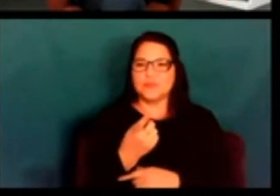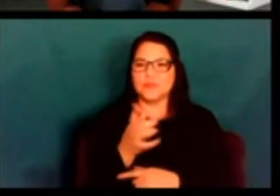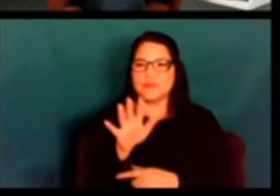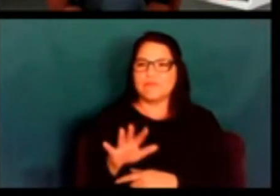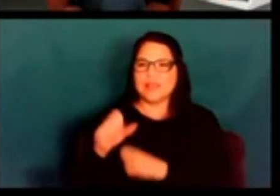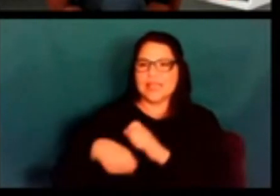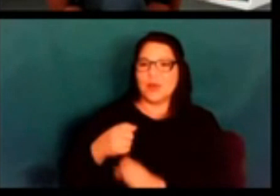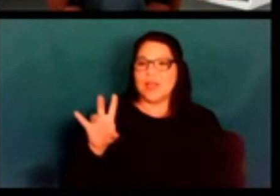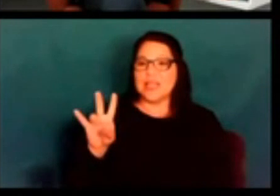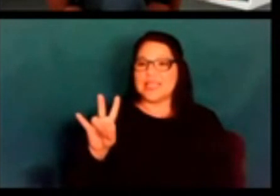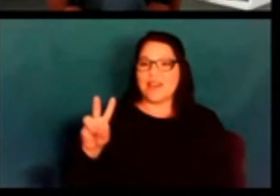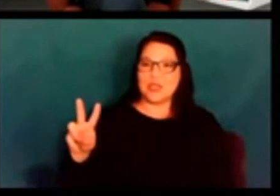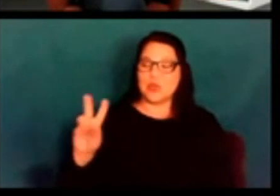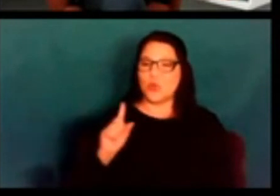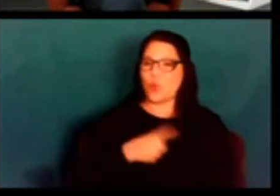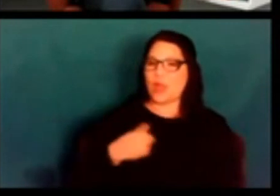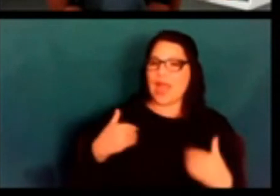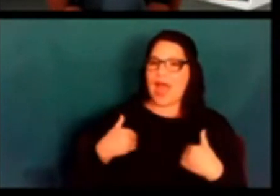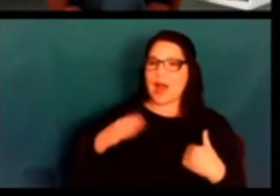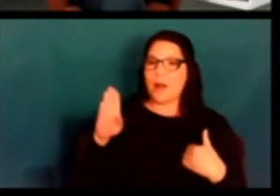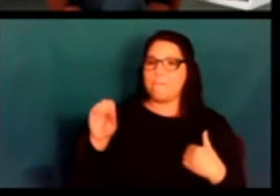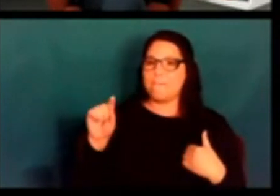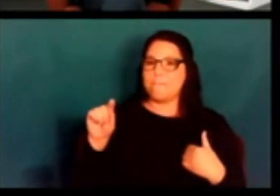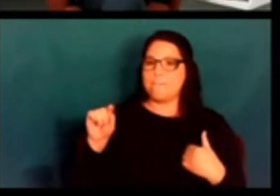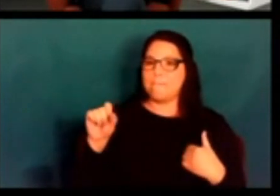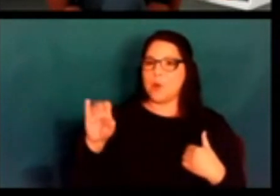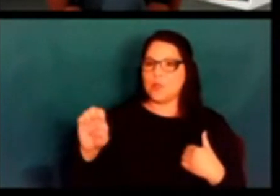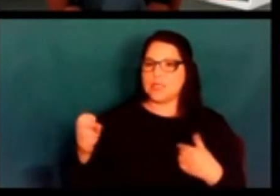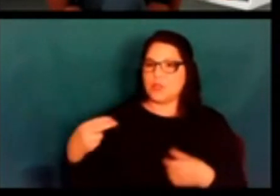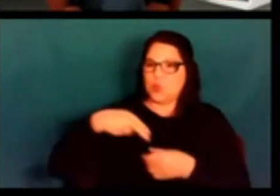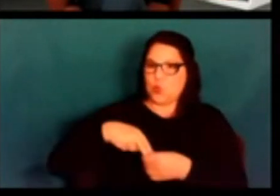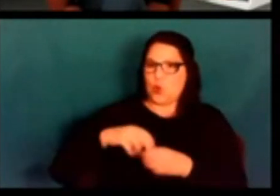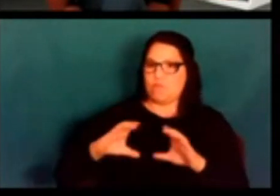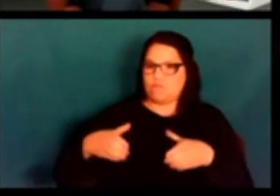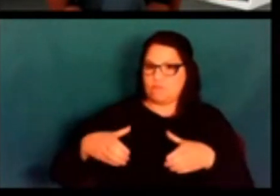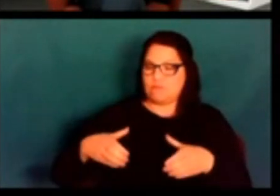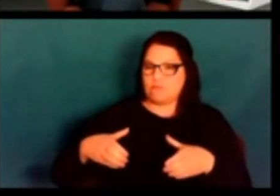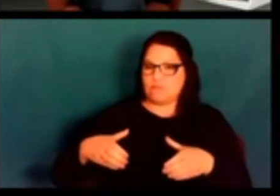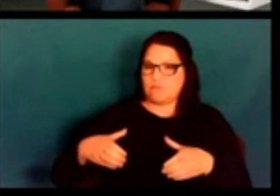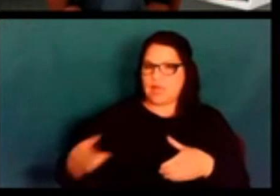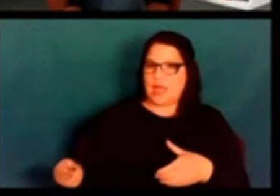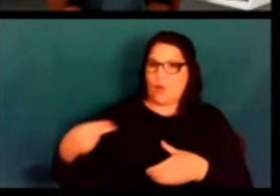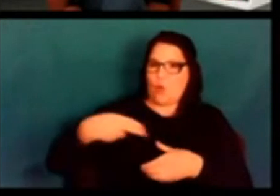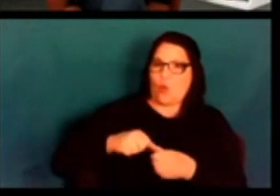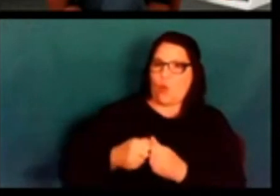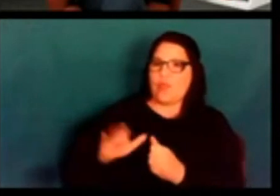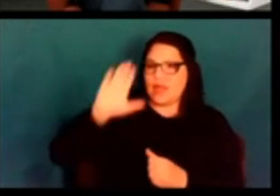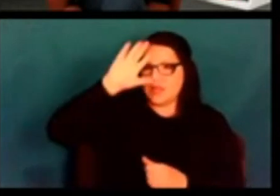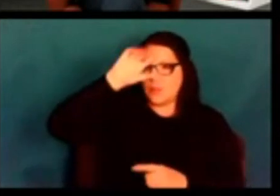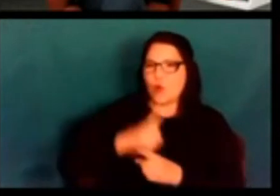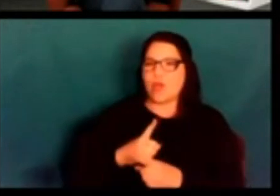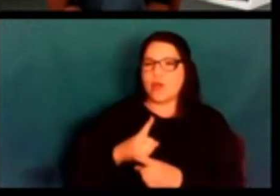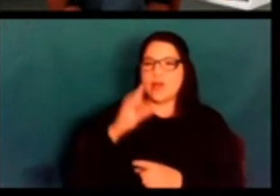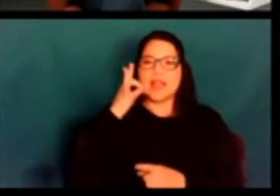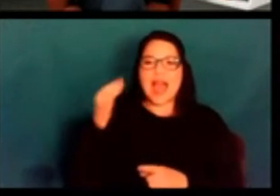72, we had Bootsy joined us. He came, him and his brother Catfish, and he bought